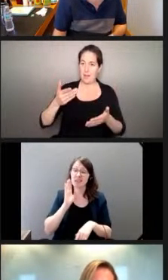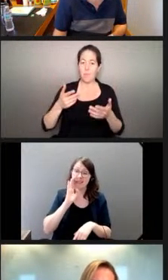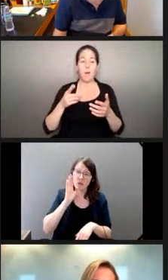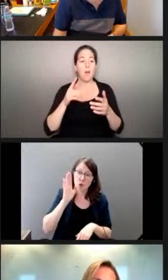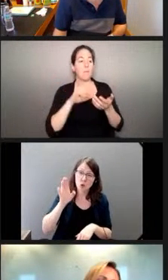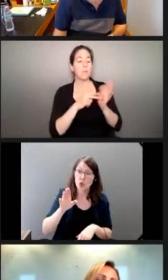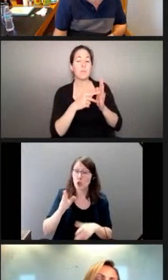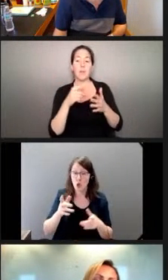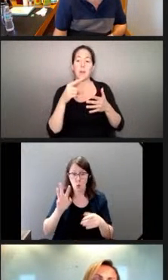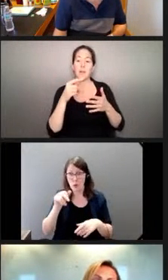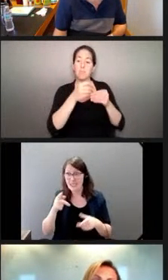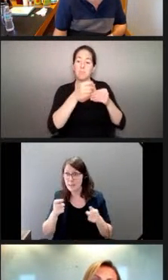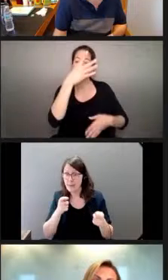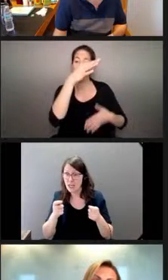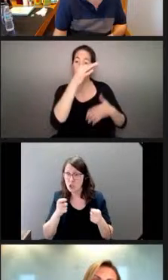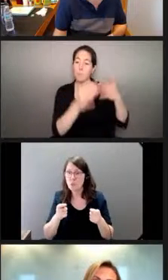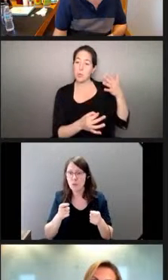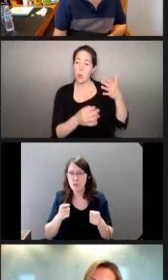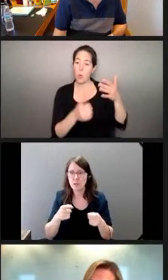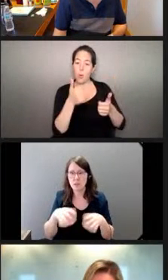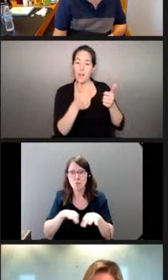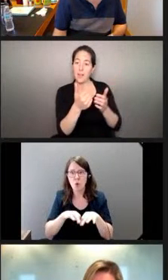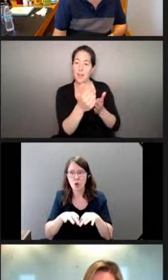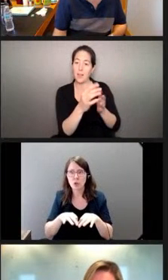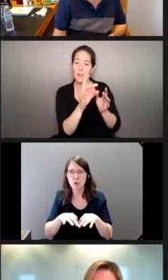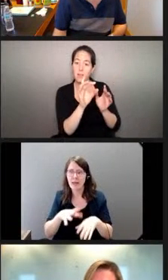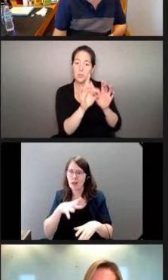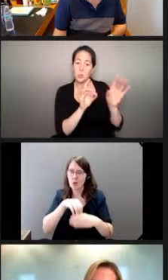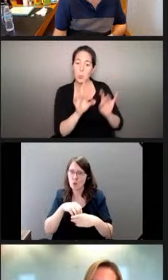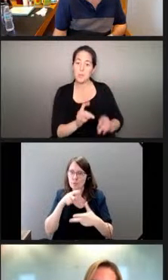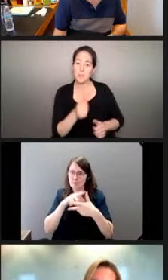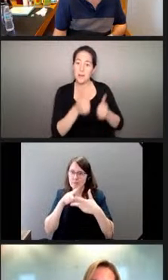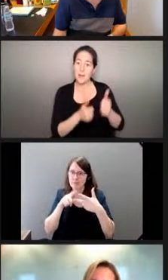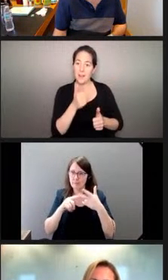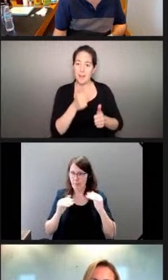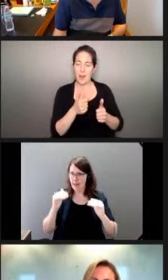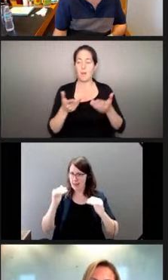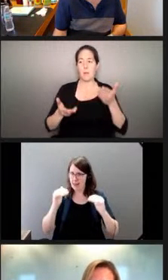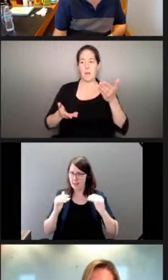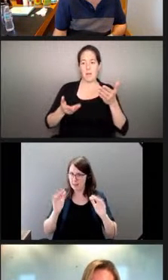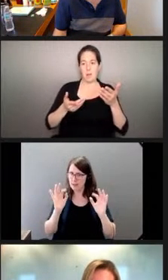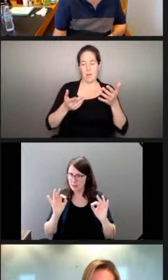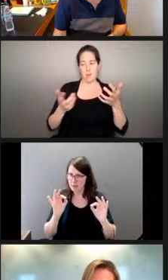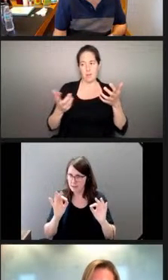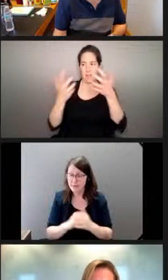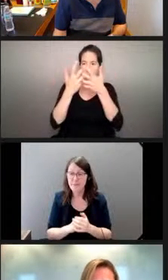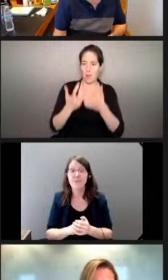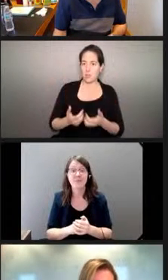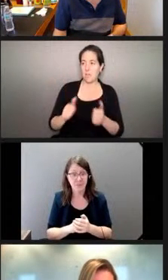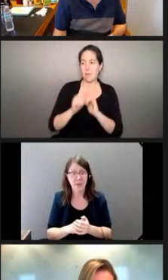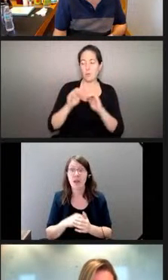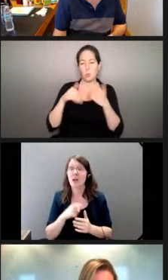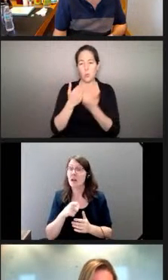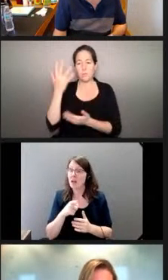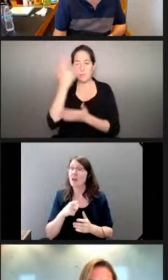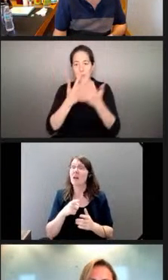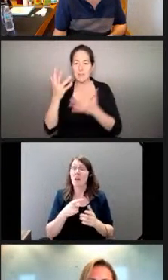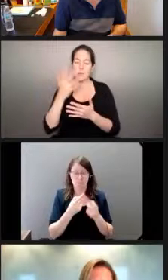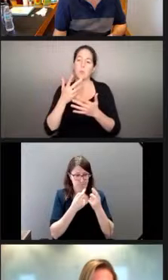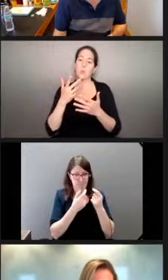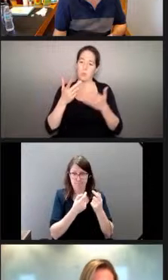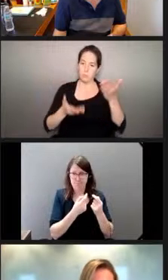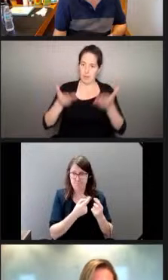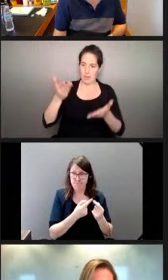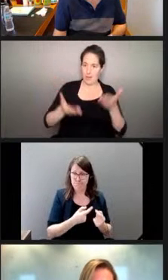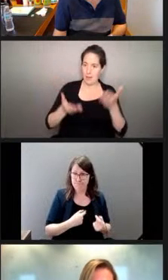considerations. So once the evaluation process is complete, staff will brief members of council on the proposed shortlist of options that